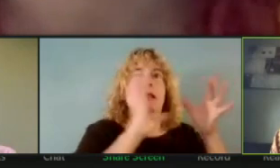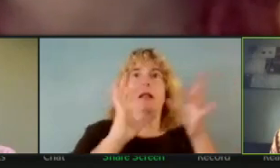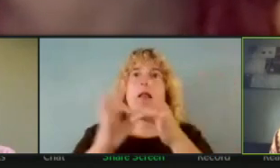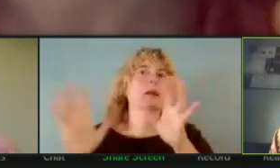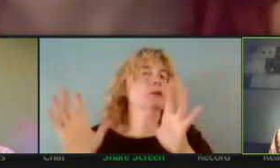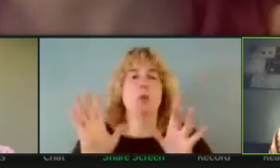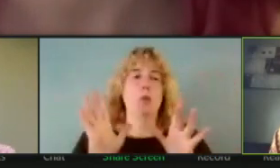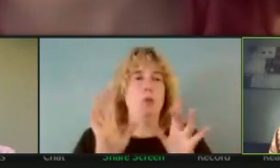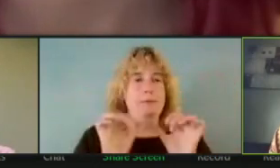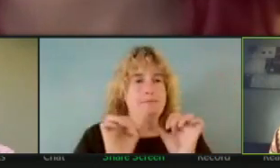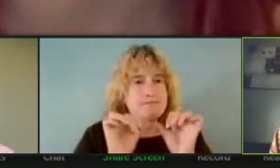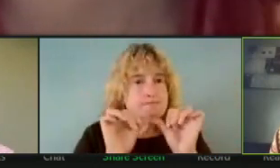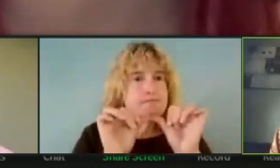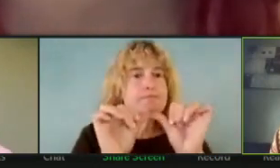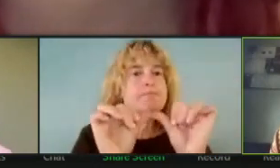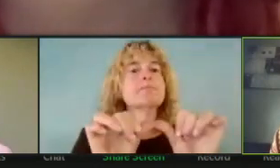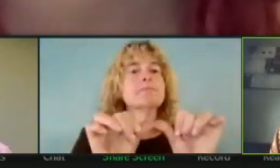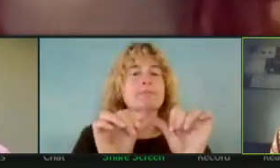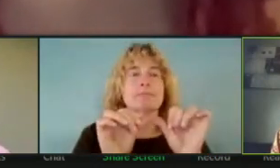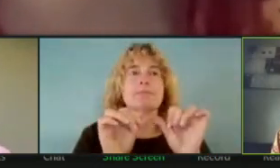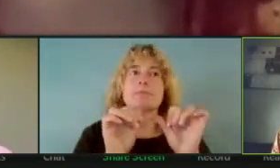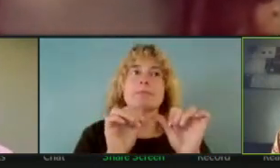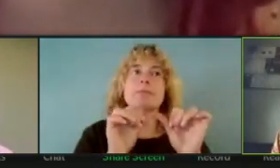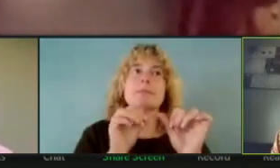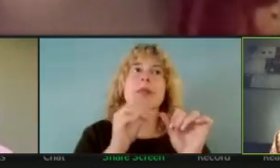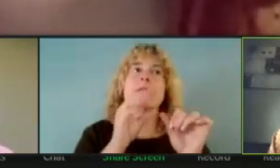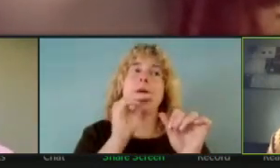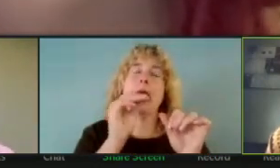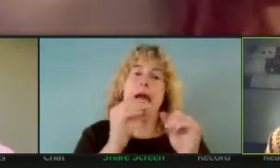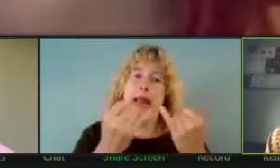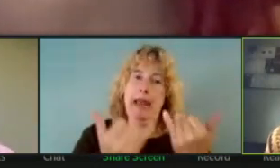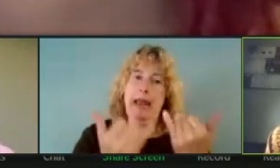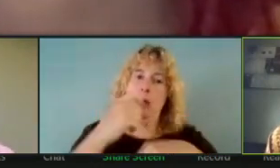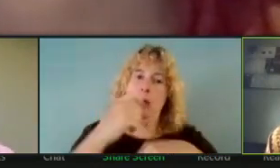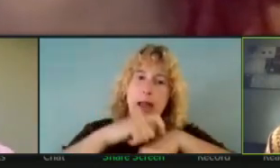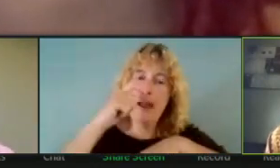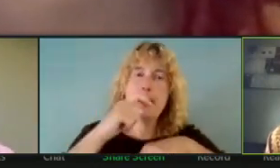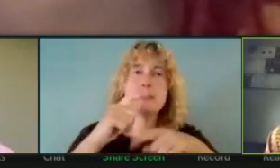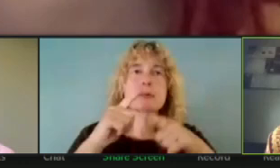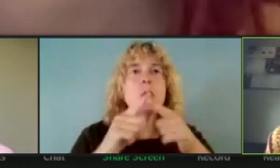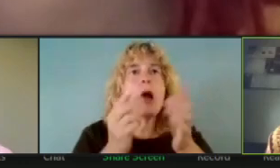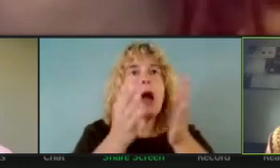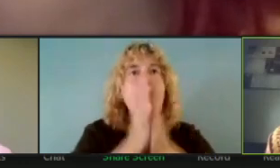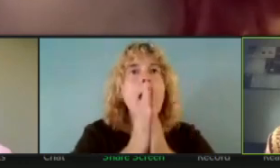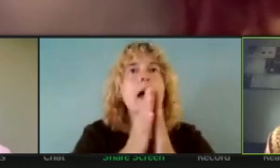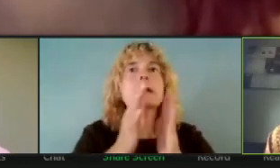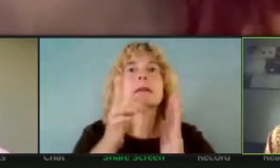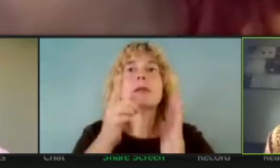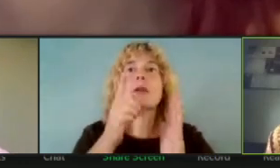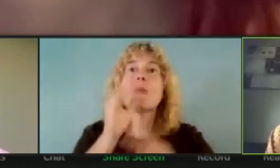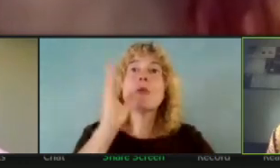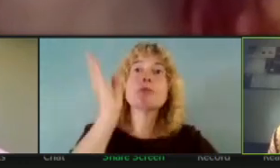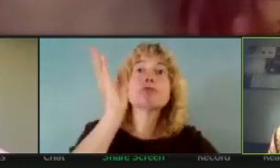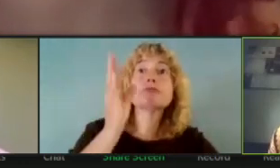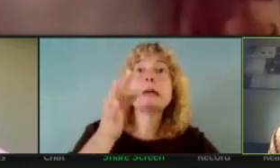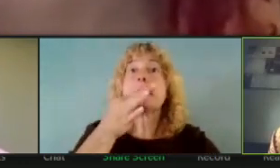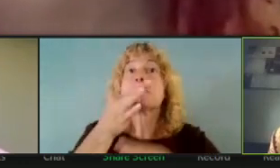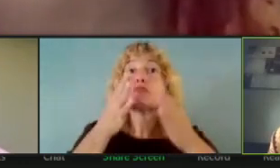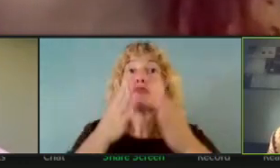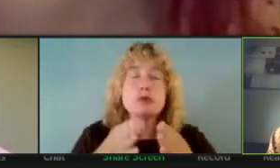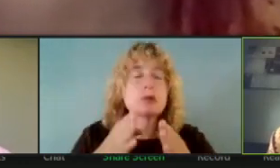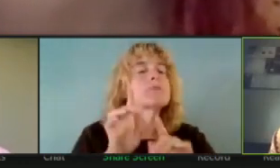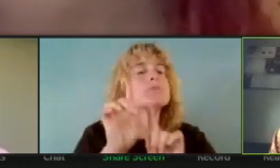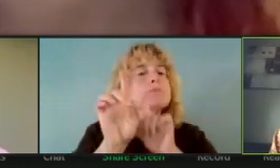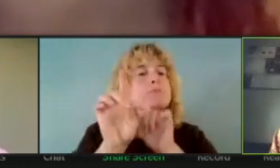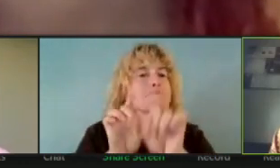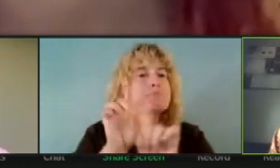powerful. This is also a time to ask experts your questions and have a little fun. To ask your questions,